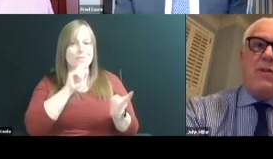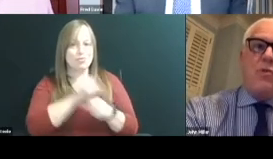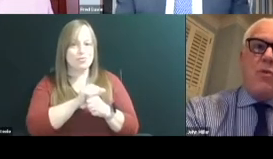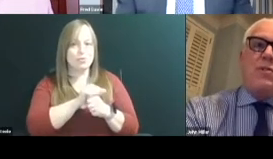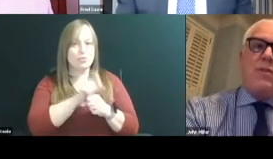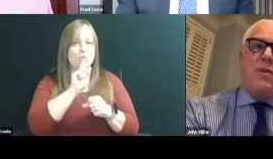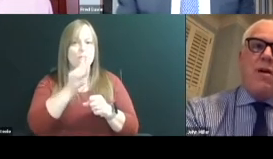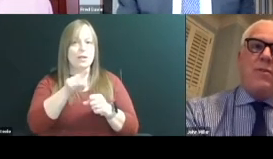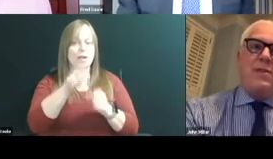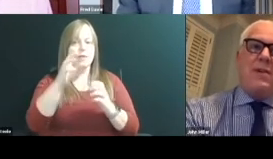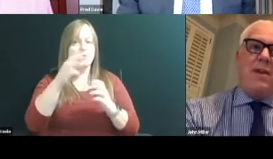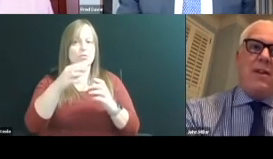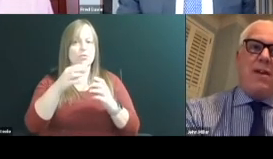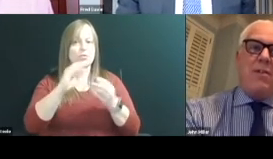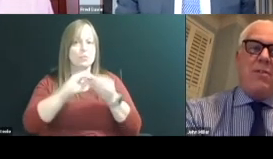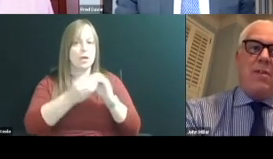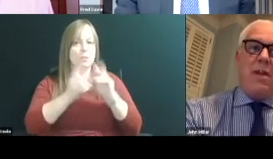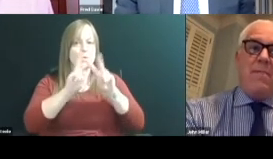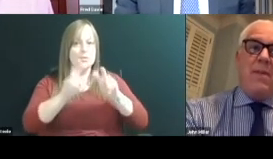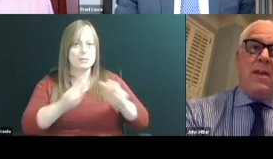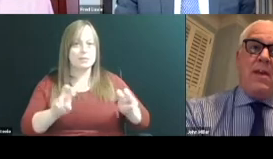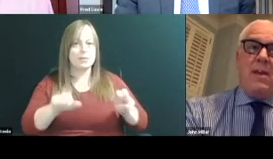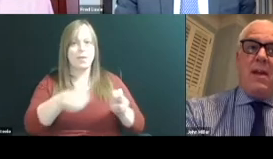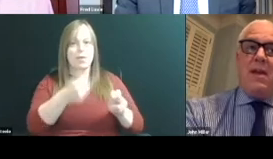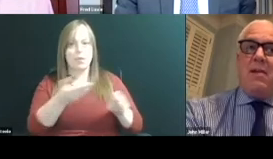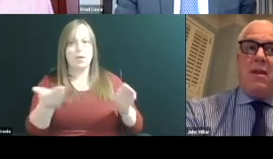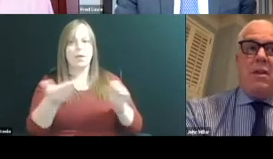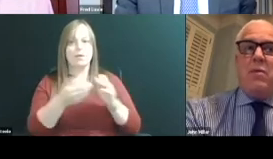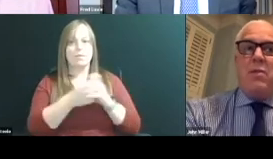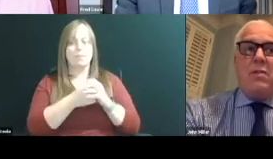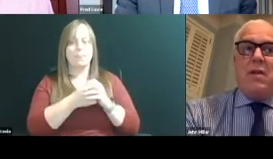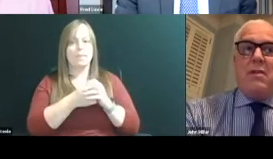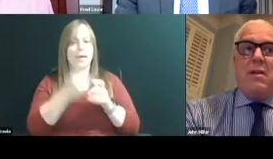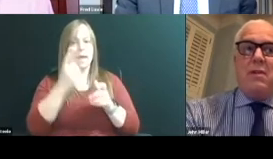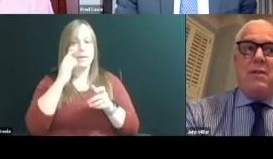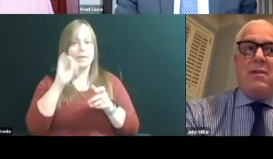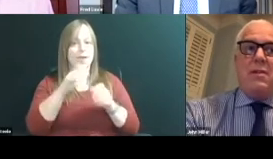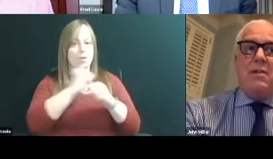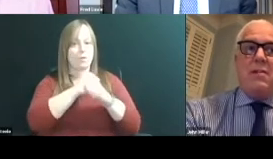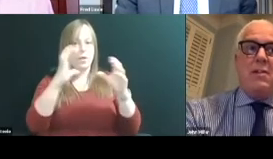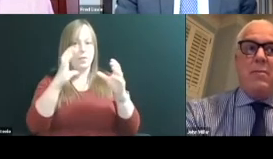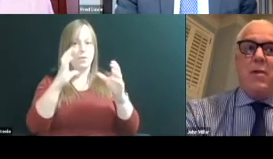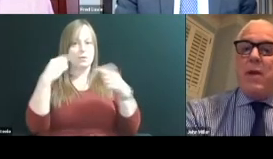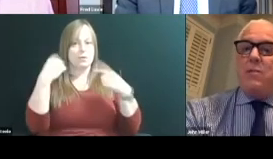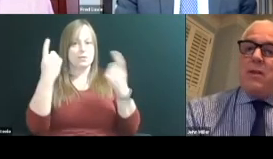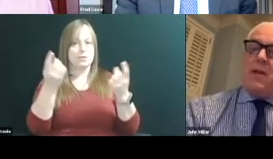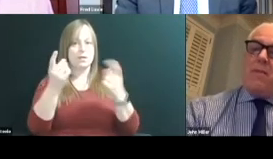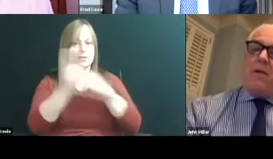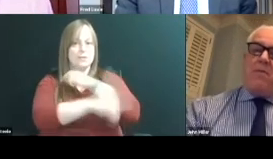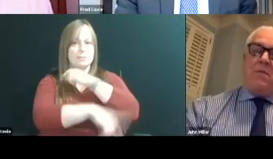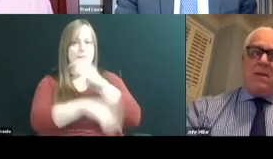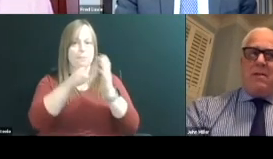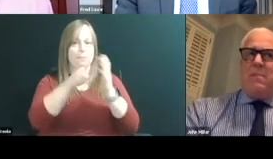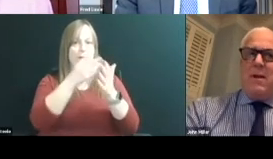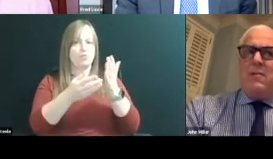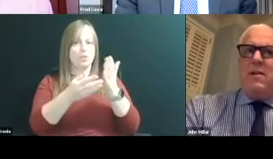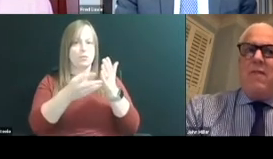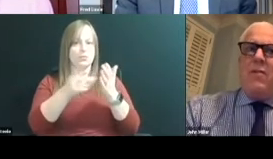really have to torture the numbers to get to that other claim. And I think we looked at, since the discipline matrix came